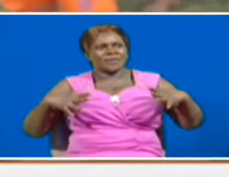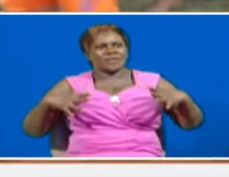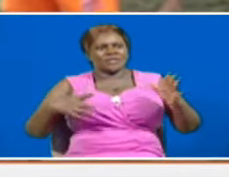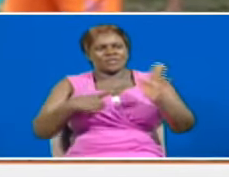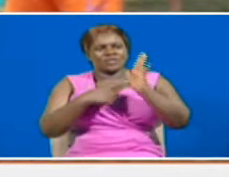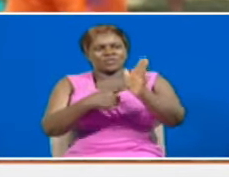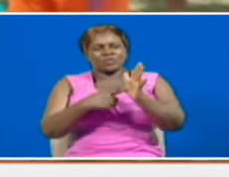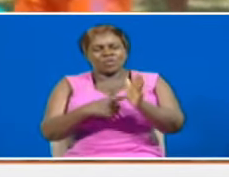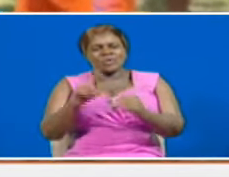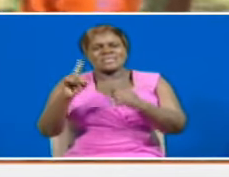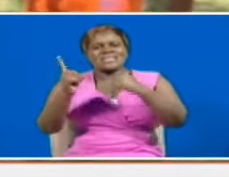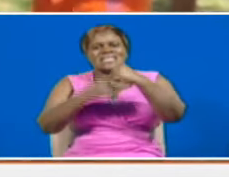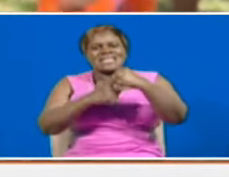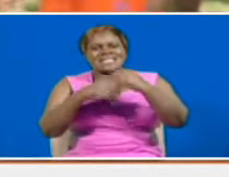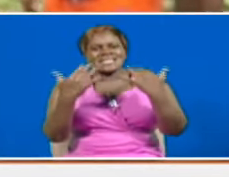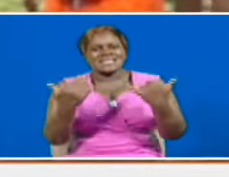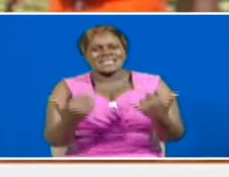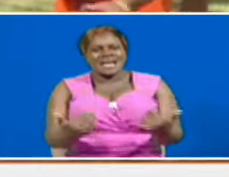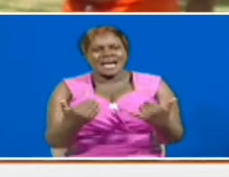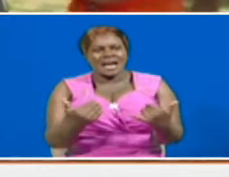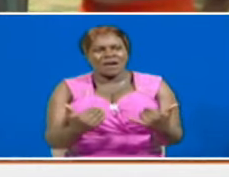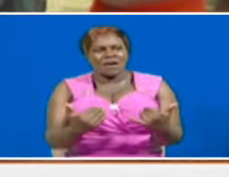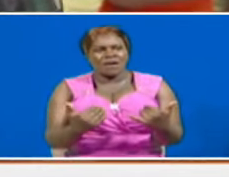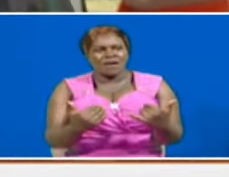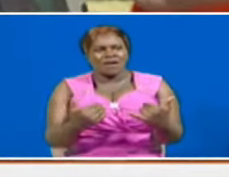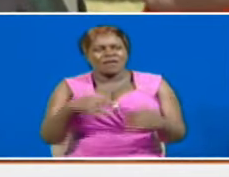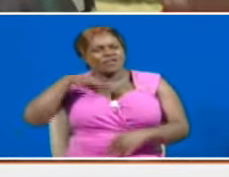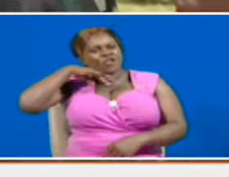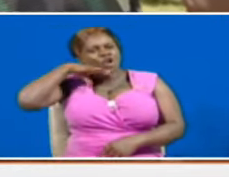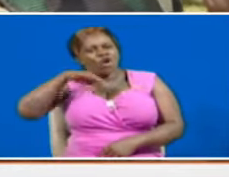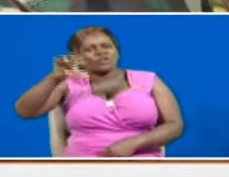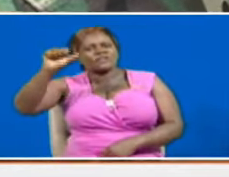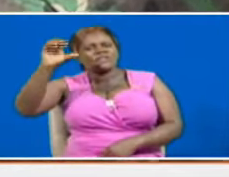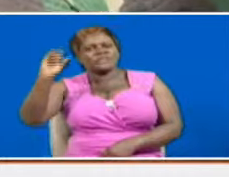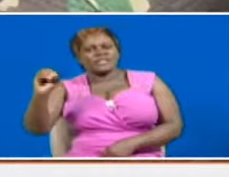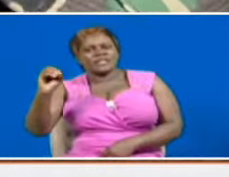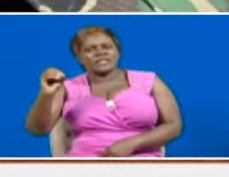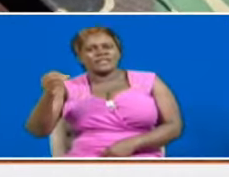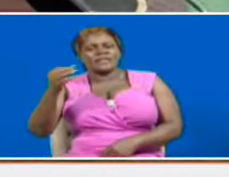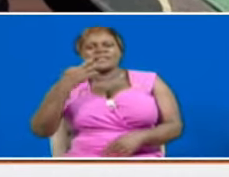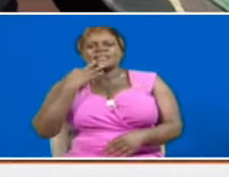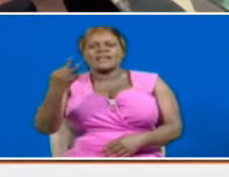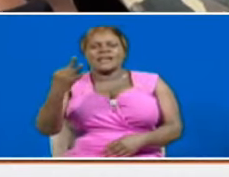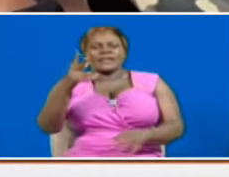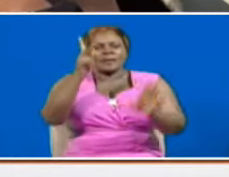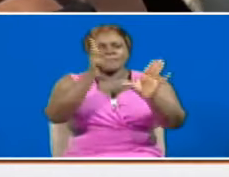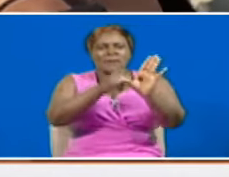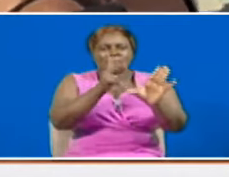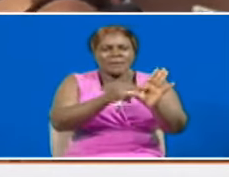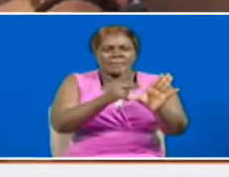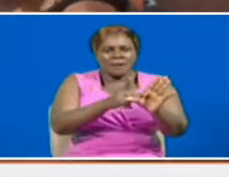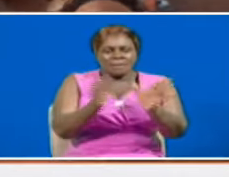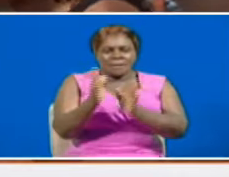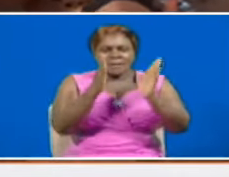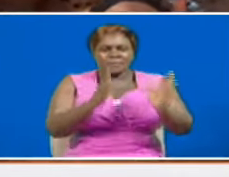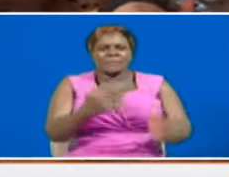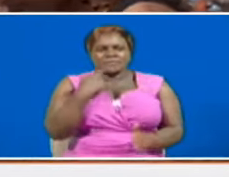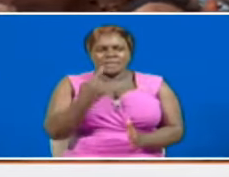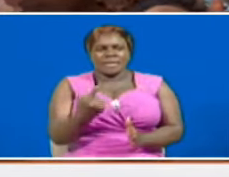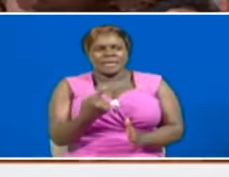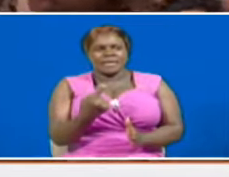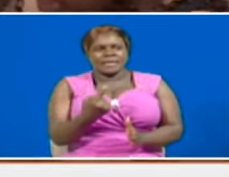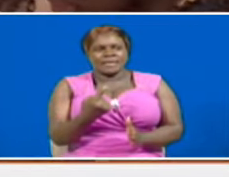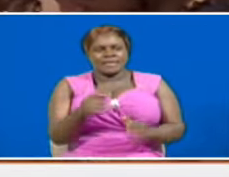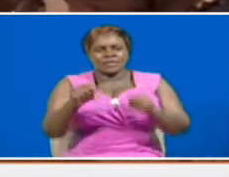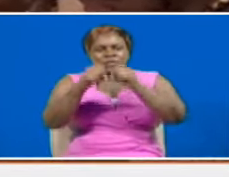its 6th edition now, attracted 50 dogs and over 300 participants, and according to the organizers, Kenya